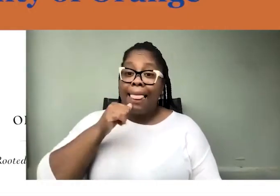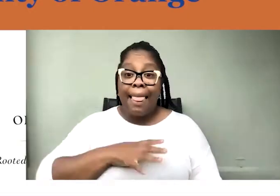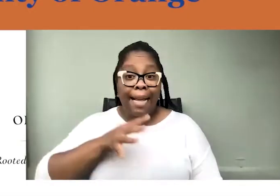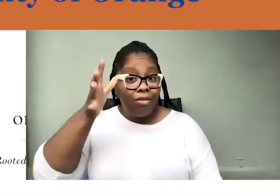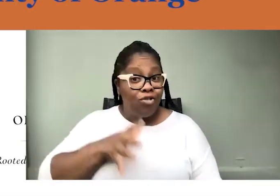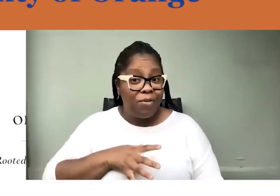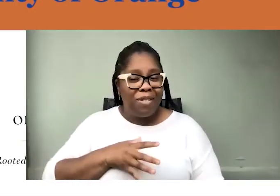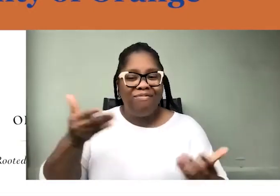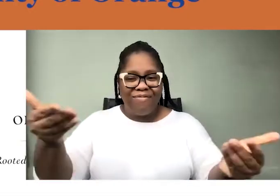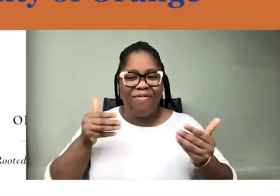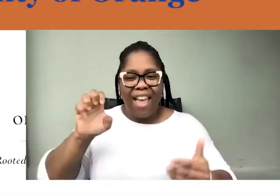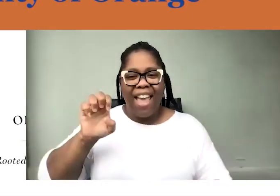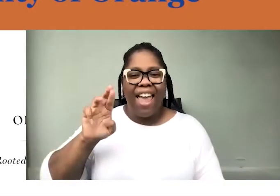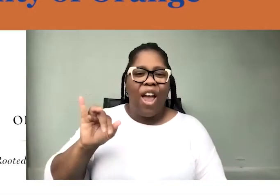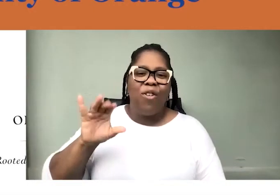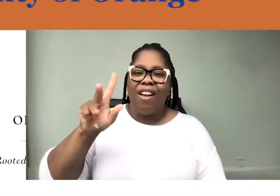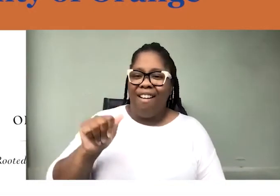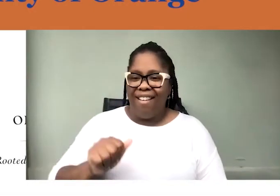welcome Ericka.